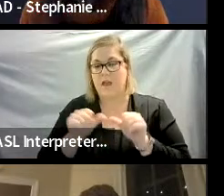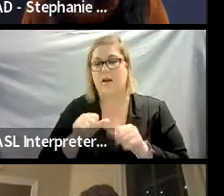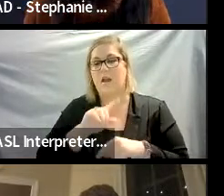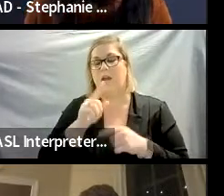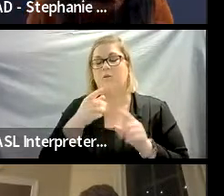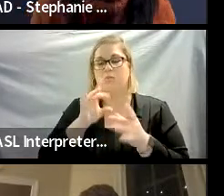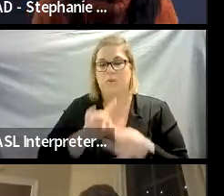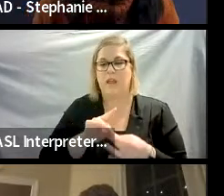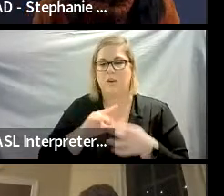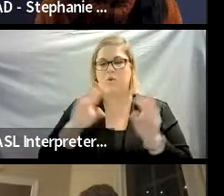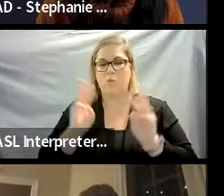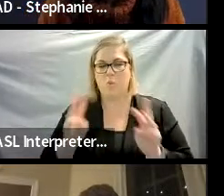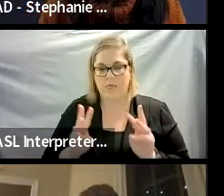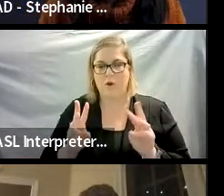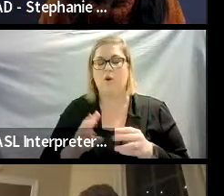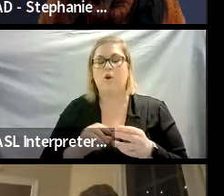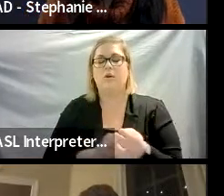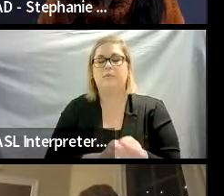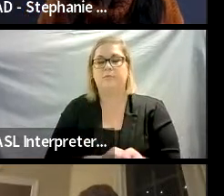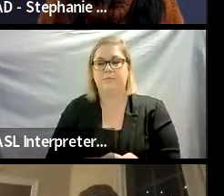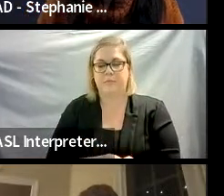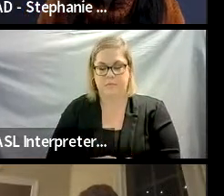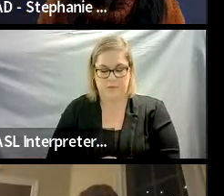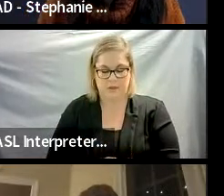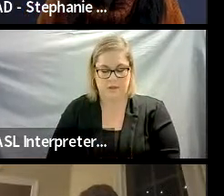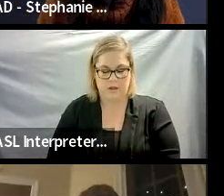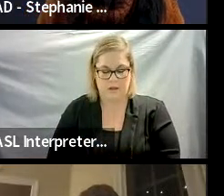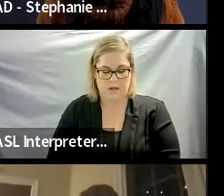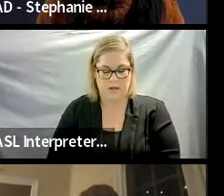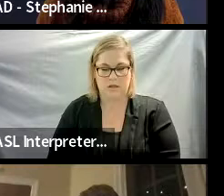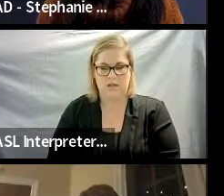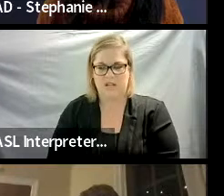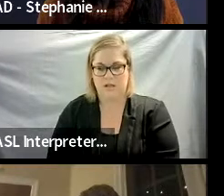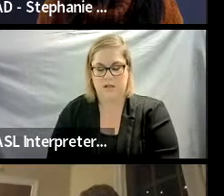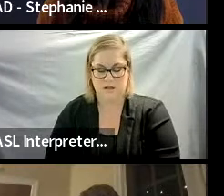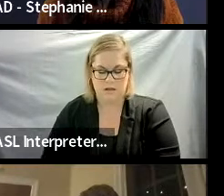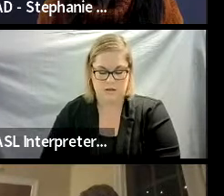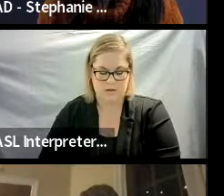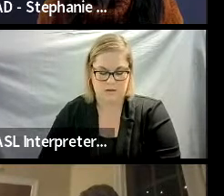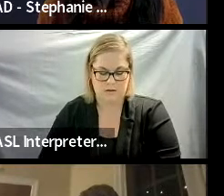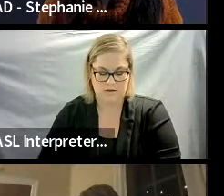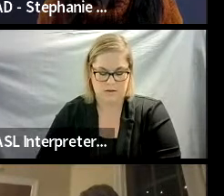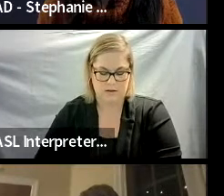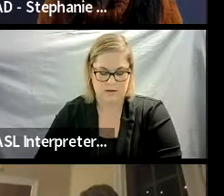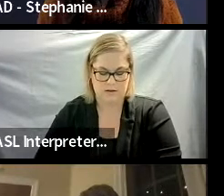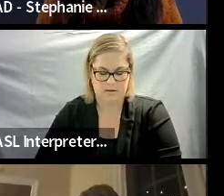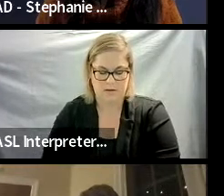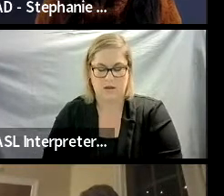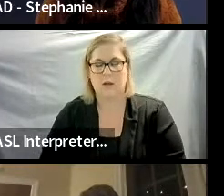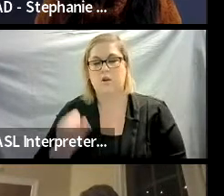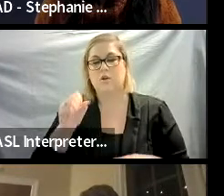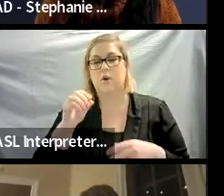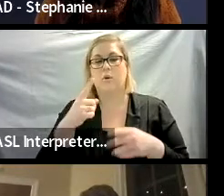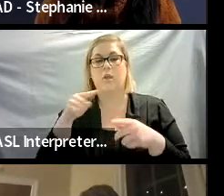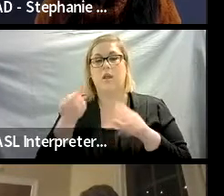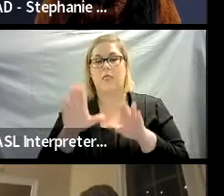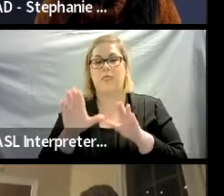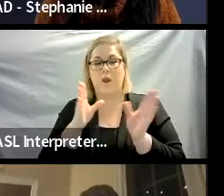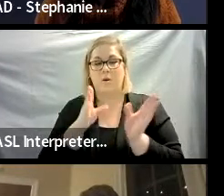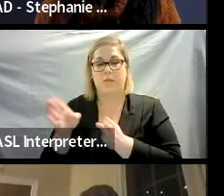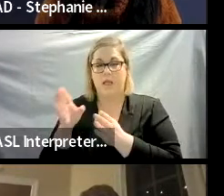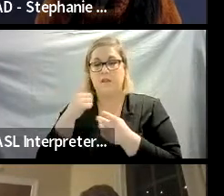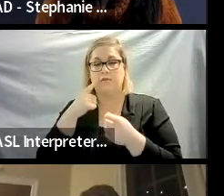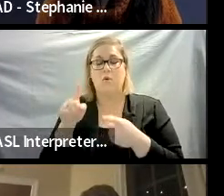and AB617. And so we're looking into some of their plans on, I believe it was